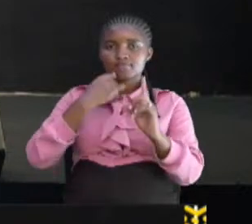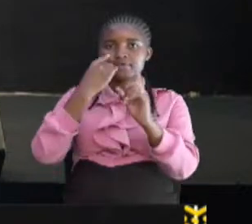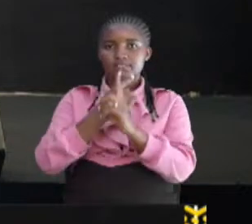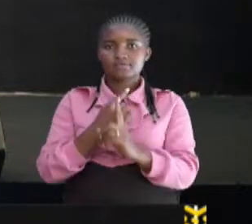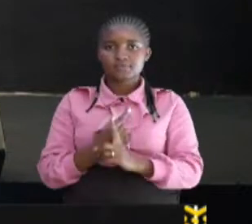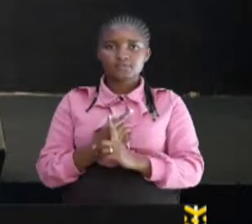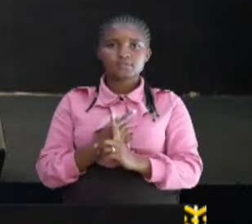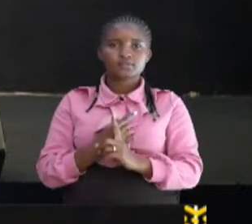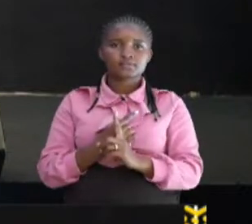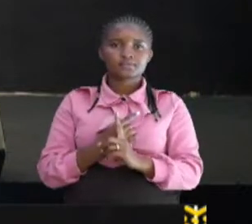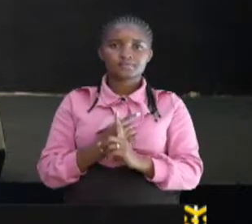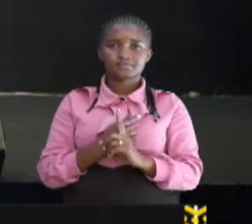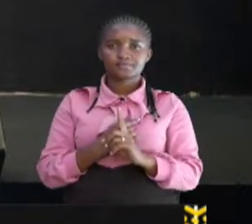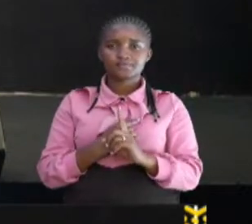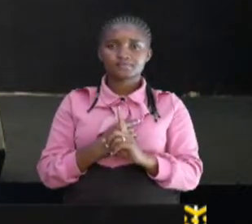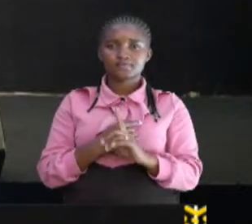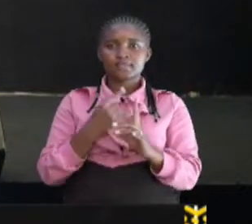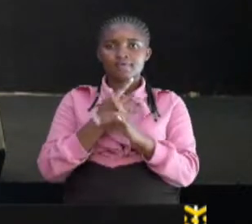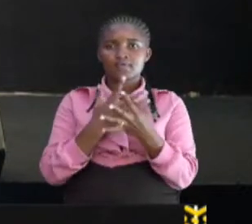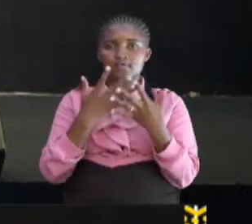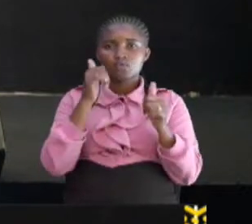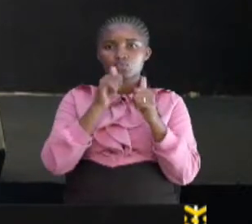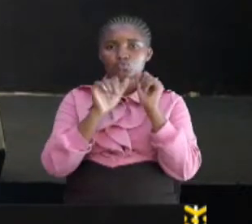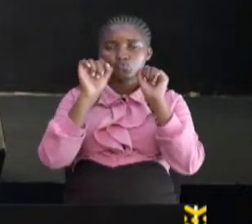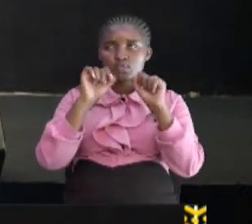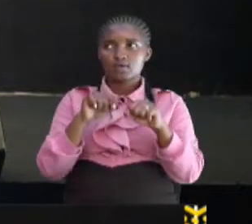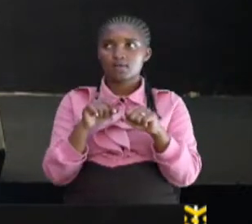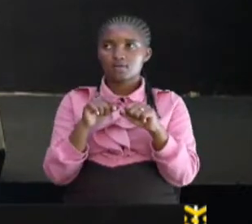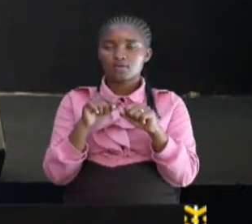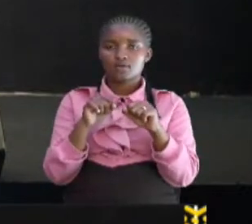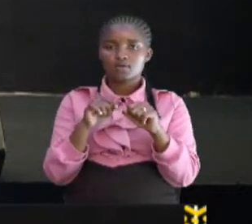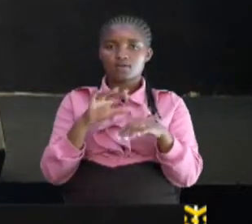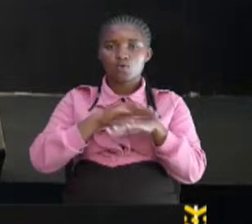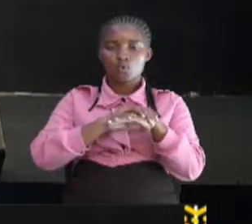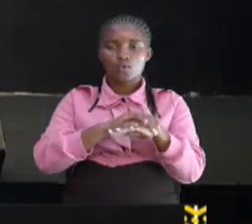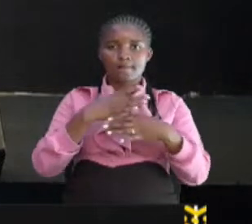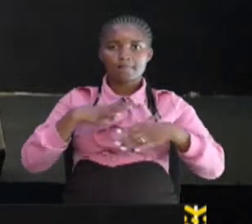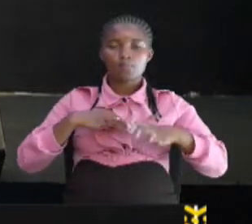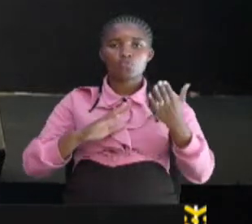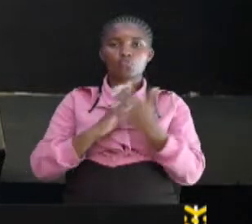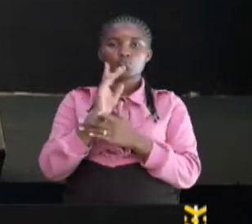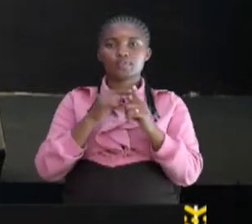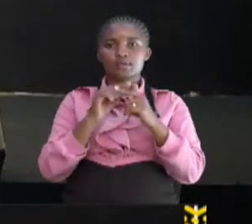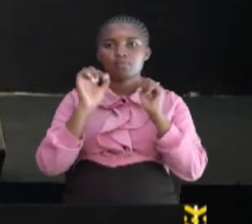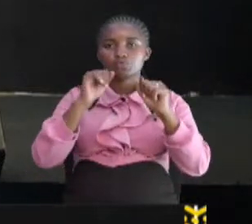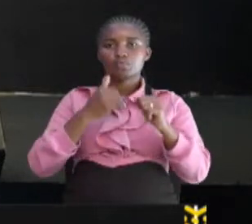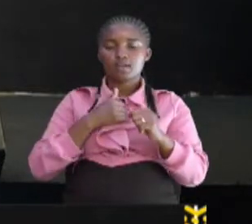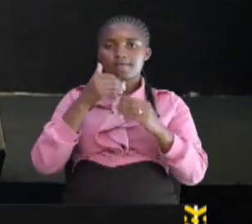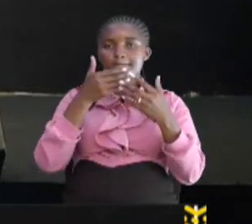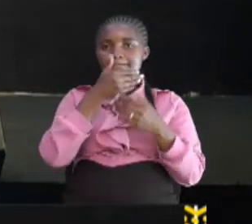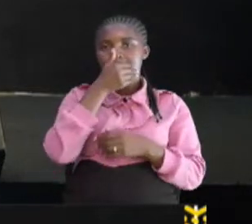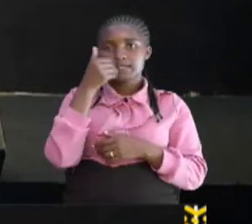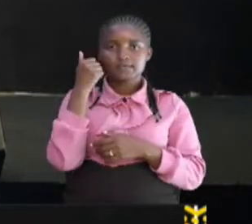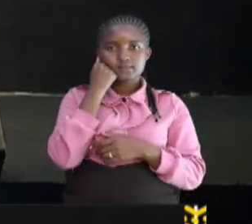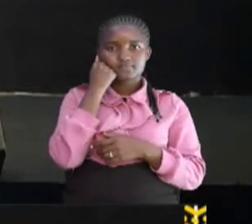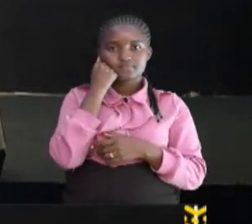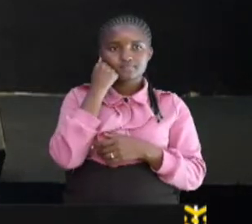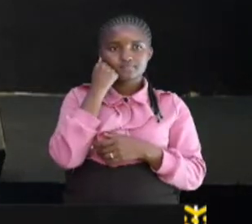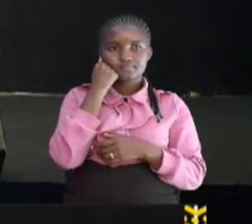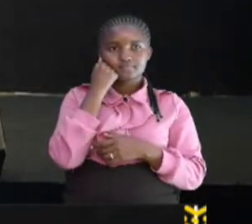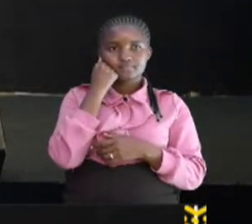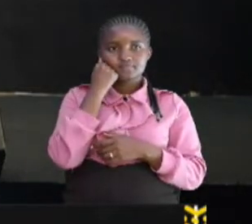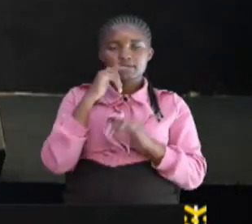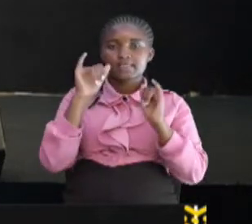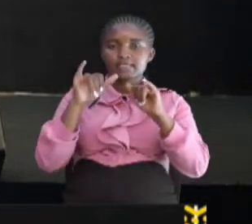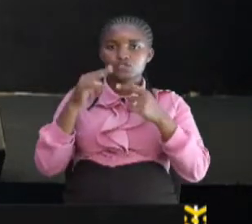different hooks that you'll be able to, hold people through, and so you have better retention,